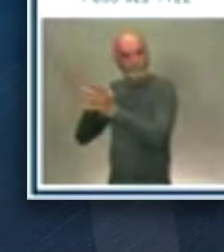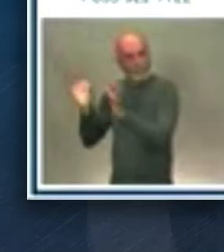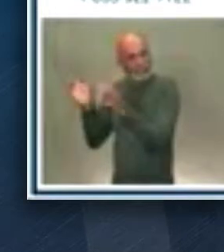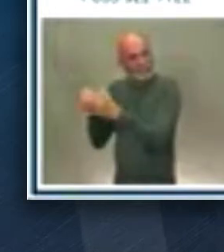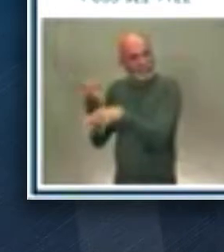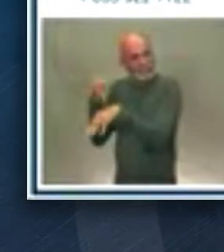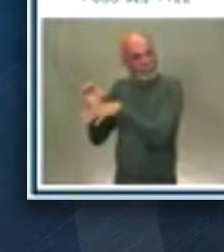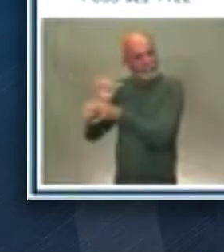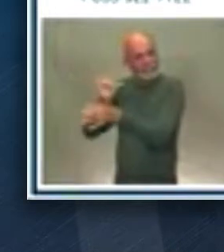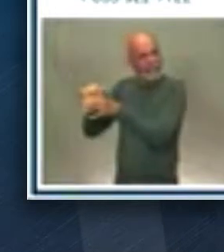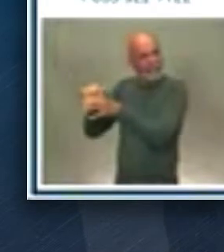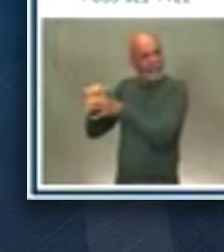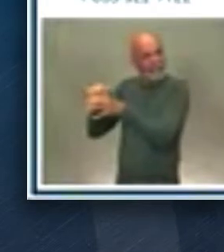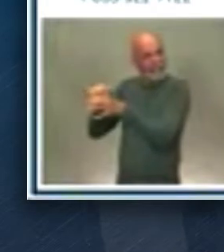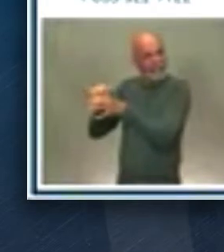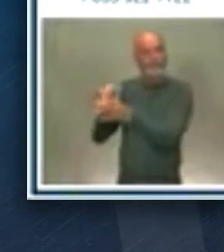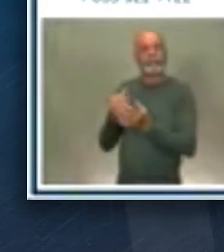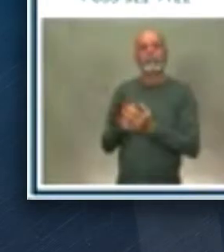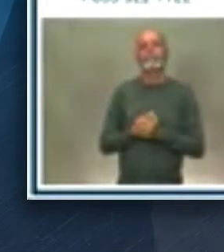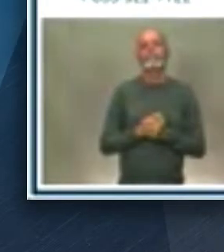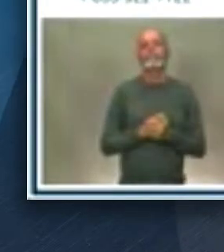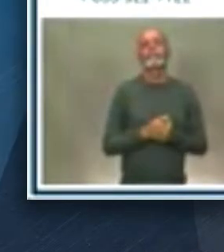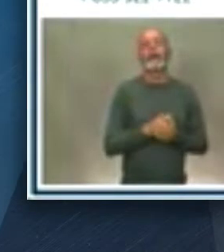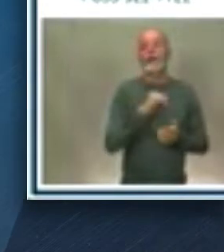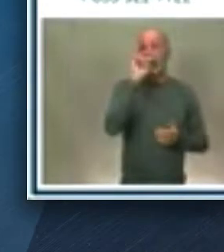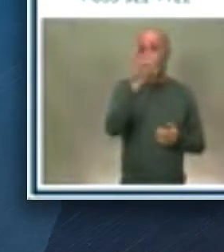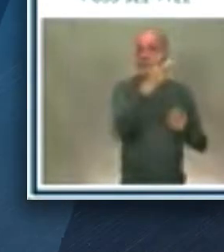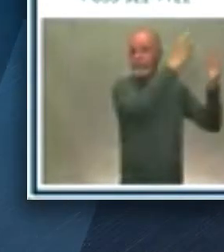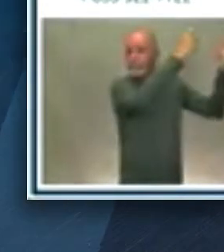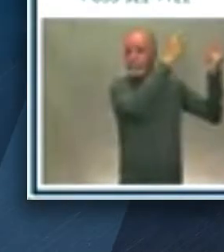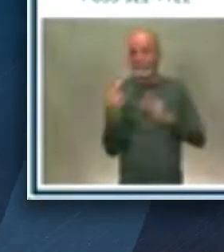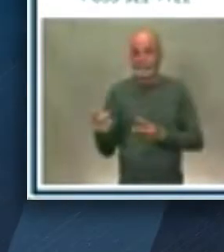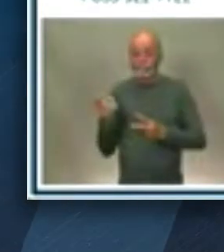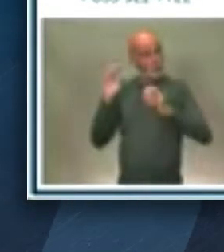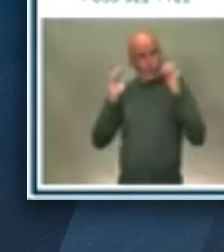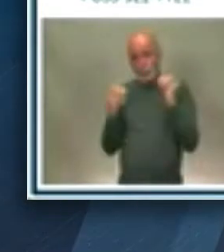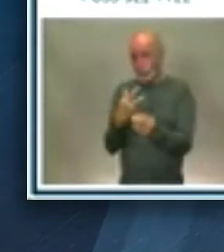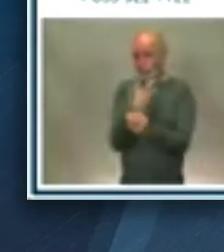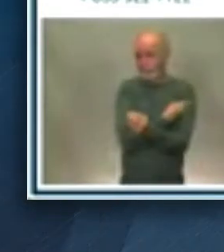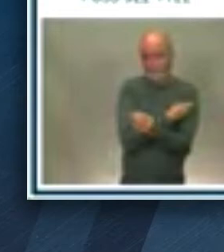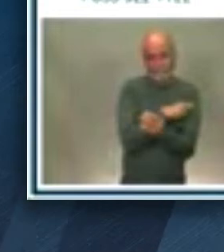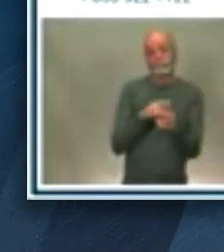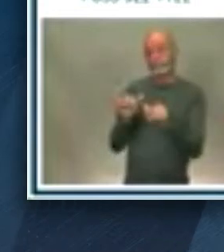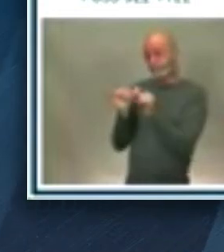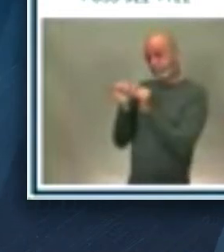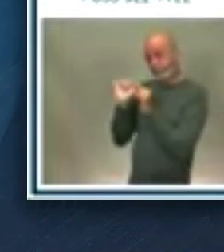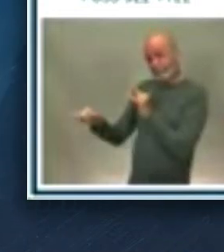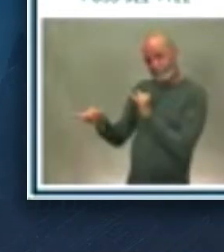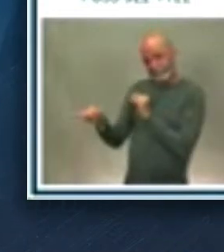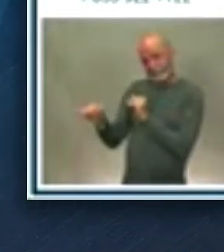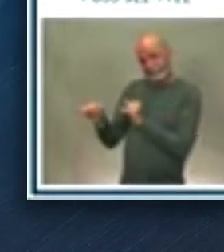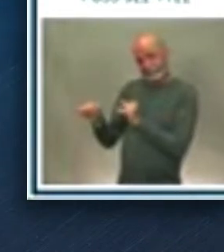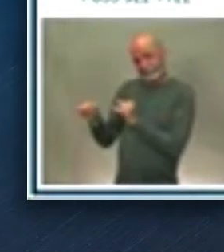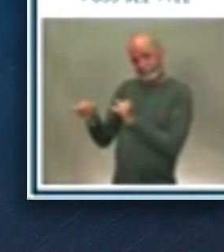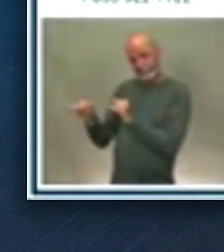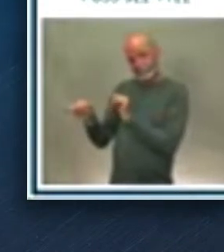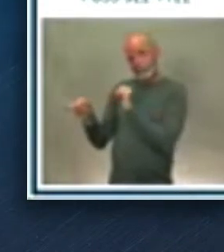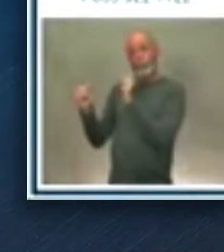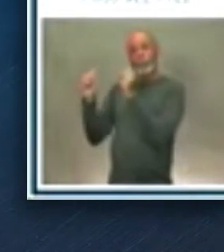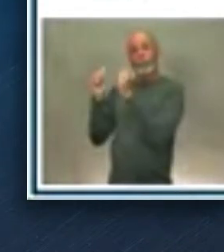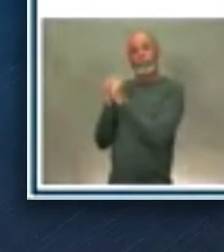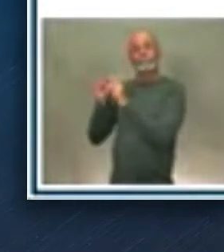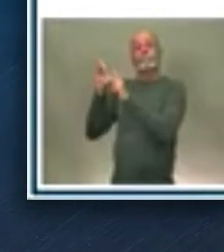and they're unvaccinated, they have to quarantine. We have protocols in place. If they quarantine in a house with other people, they have to